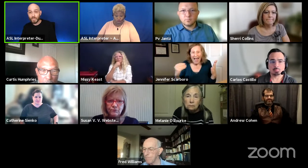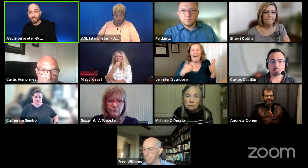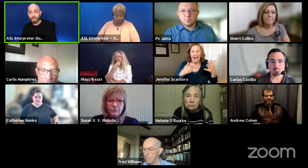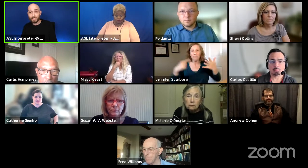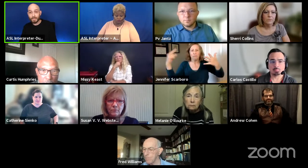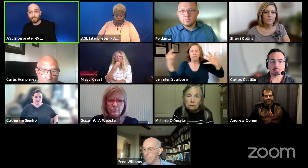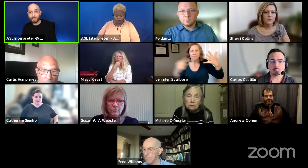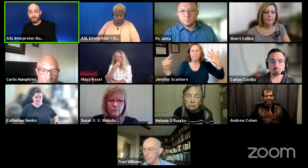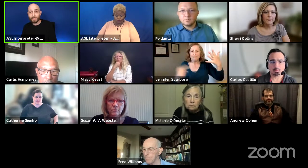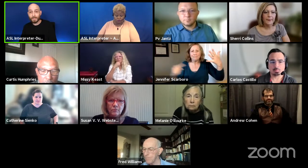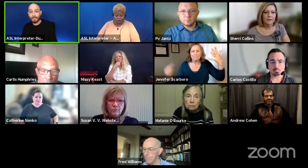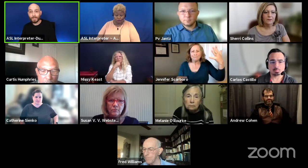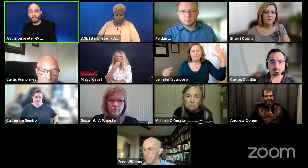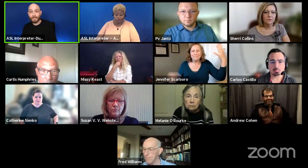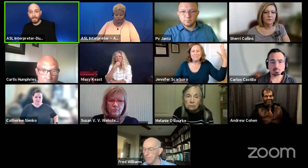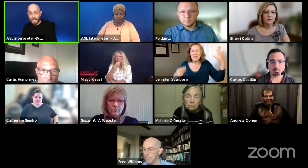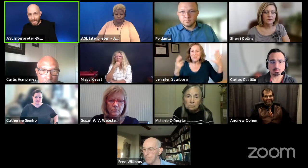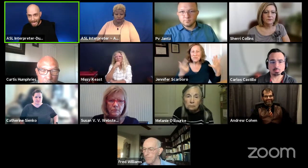So,